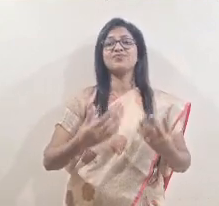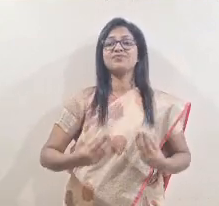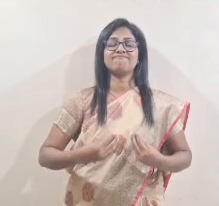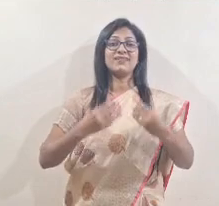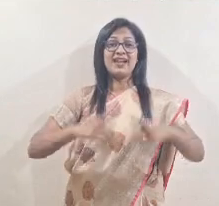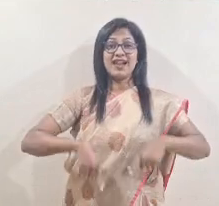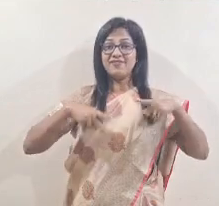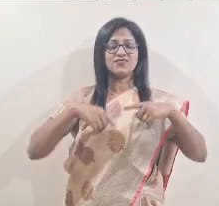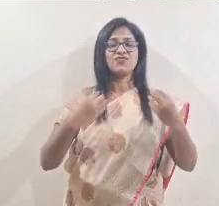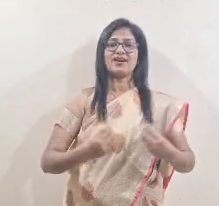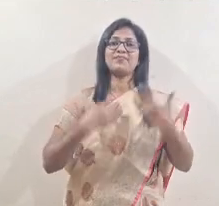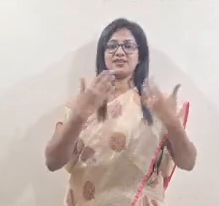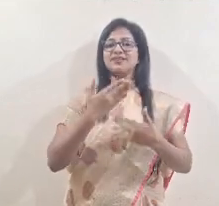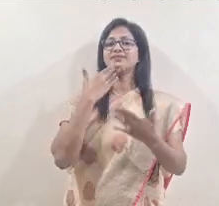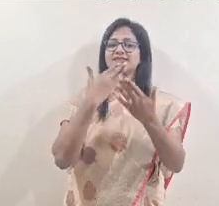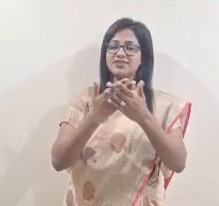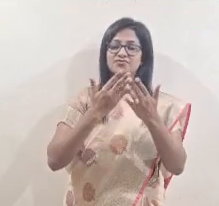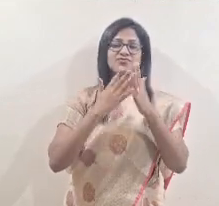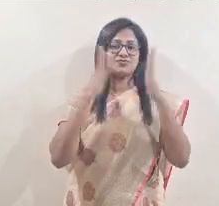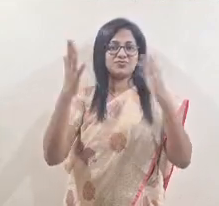Thank you so much for giving me your time.